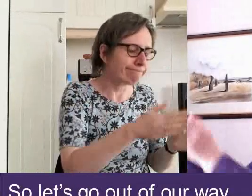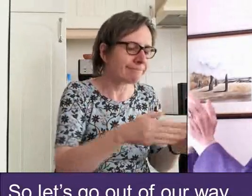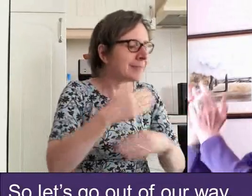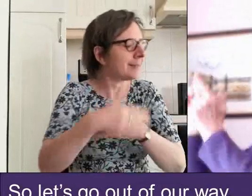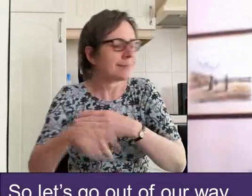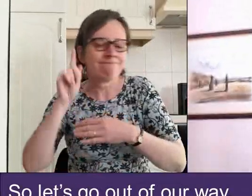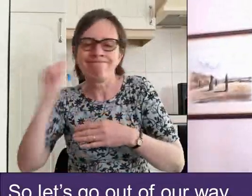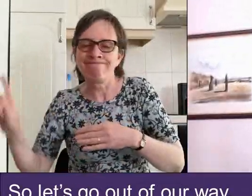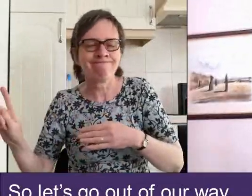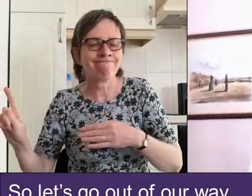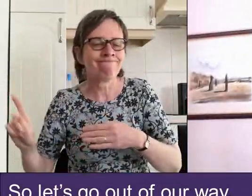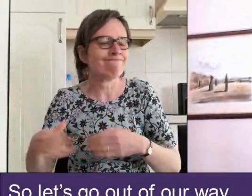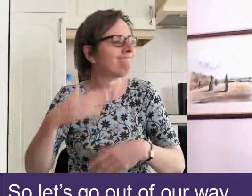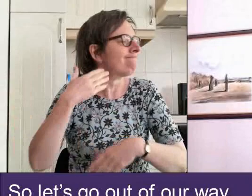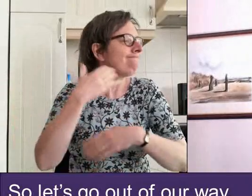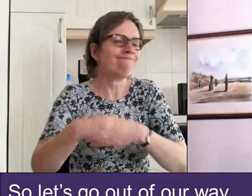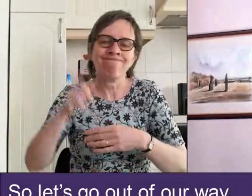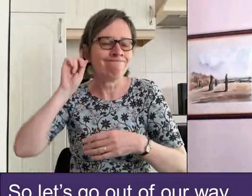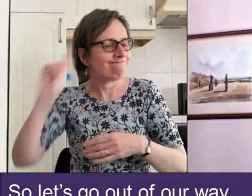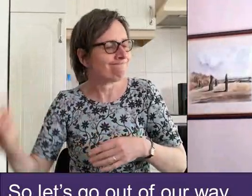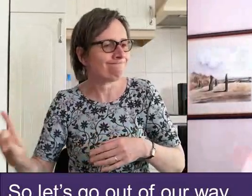way,